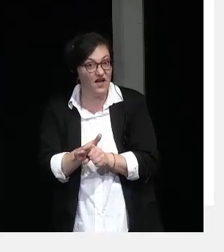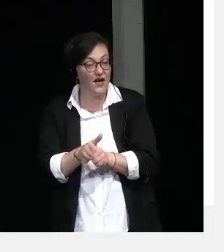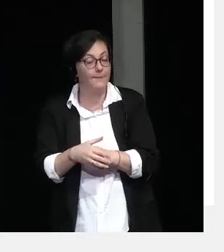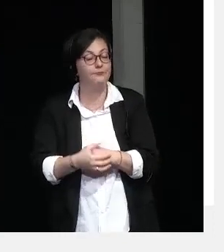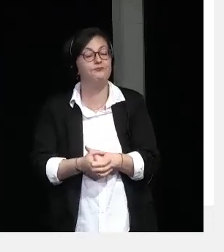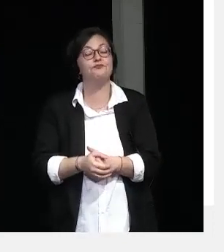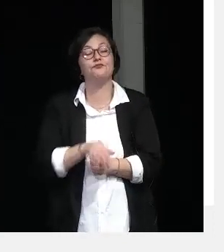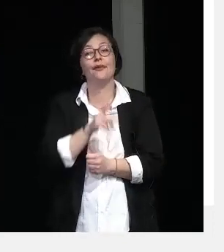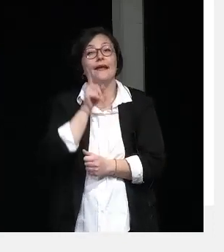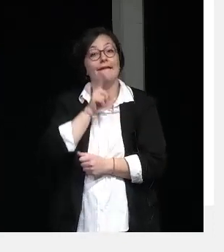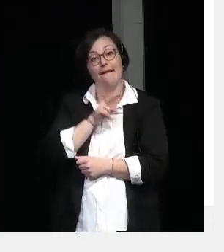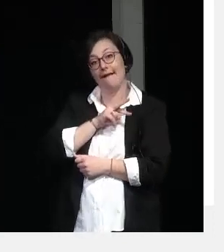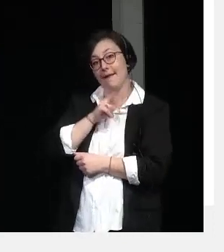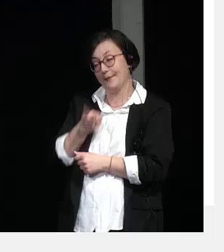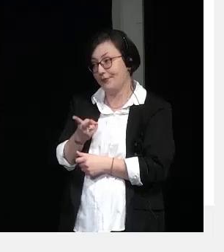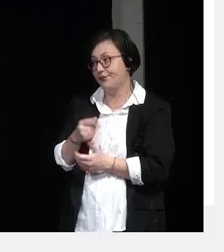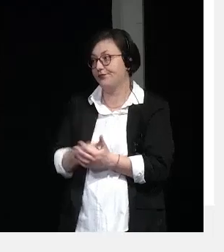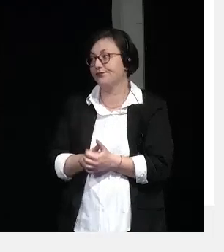love to talk about money.